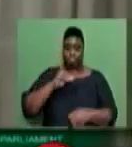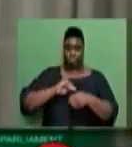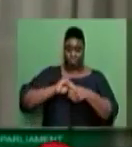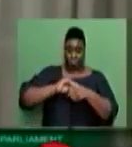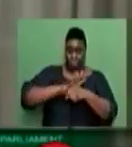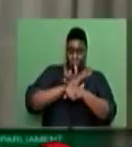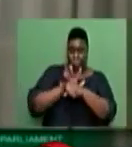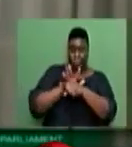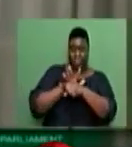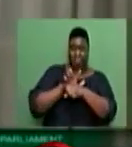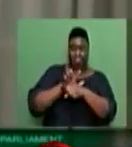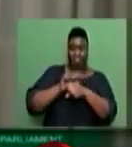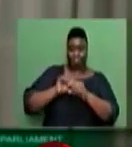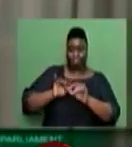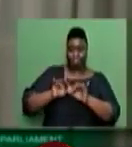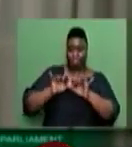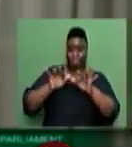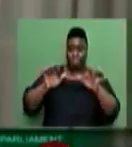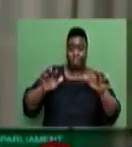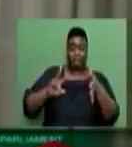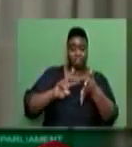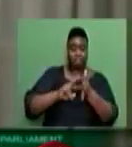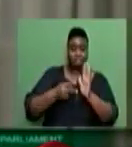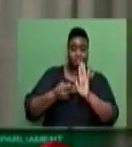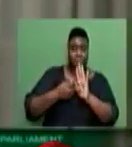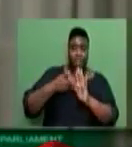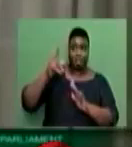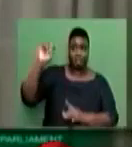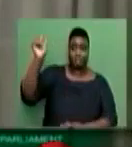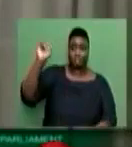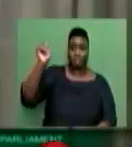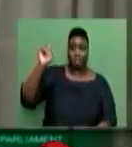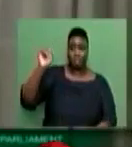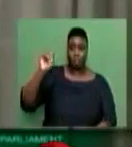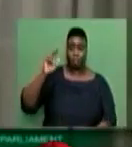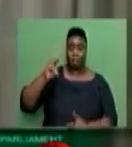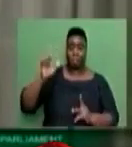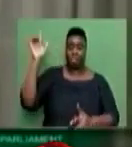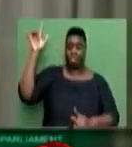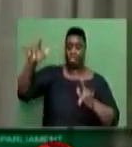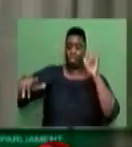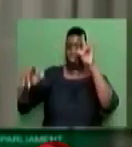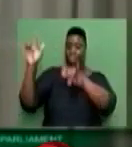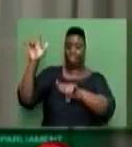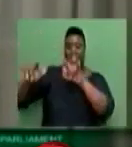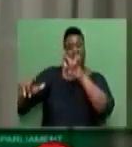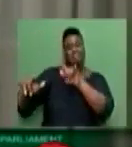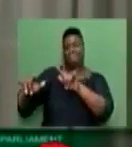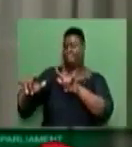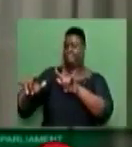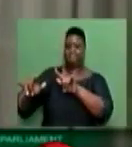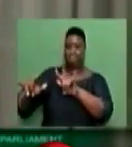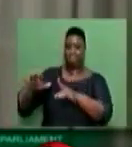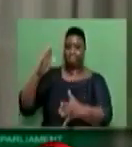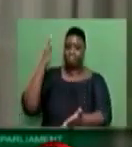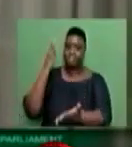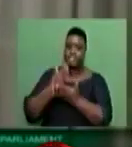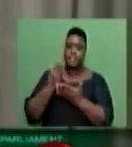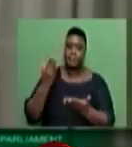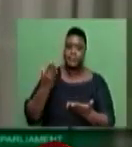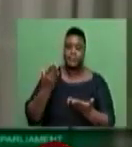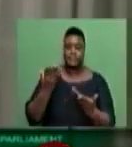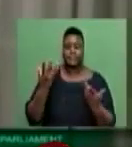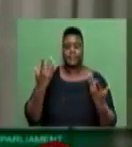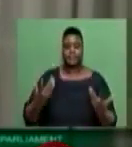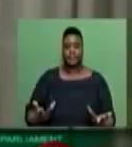by the COVID-19 pandemic. Over the last several months, this administration has been working in concert with